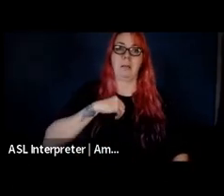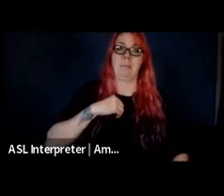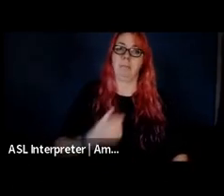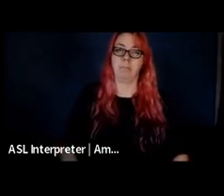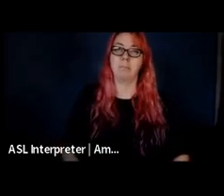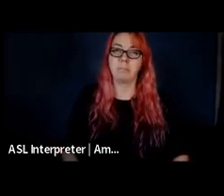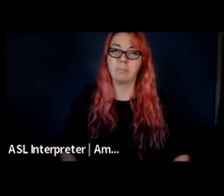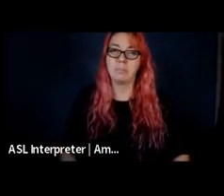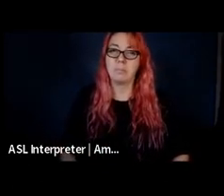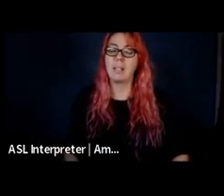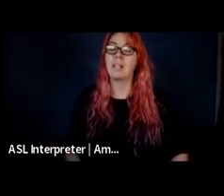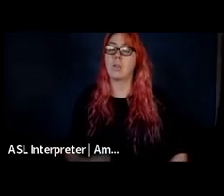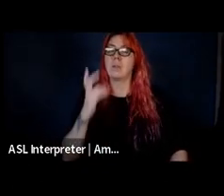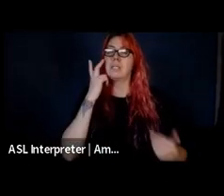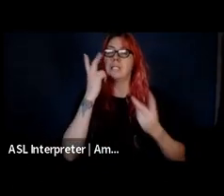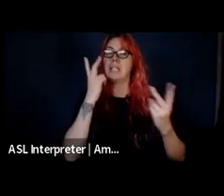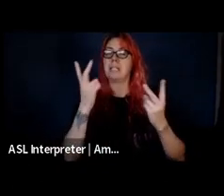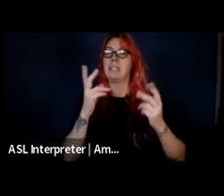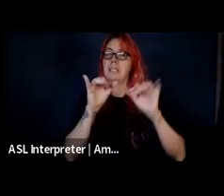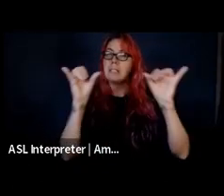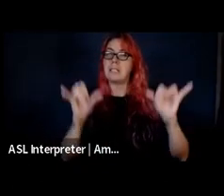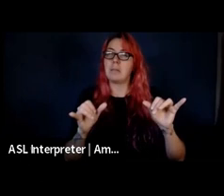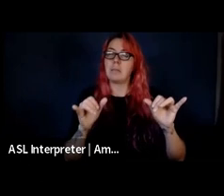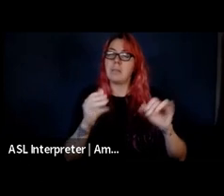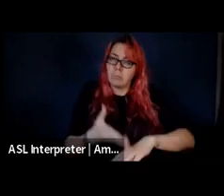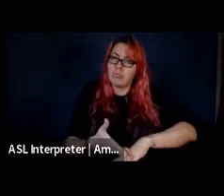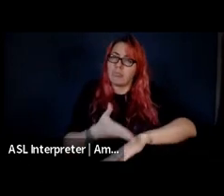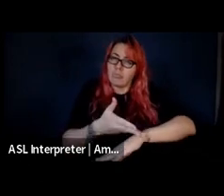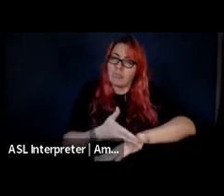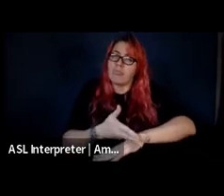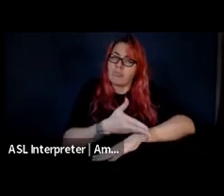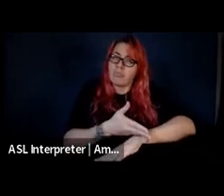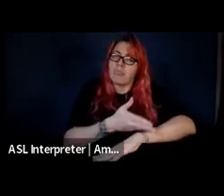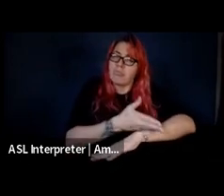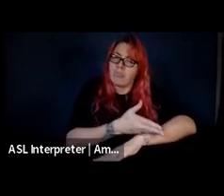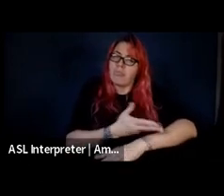there's fairness in the system and the industry.